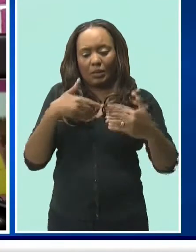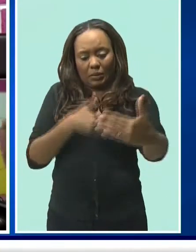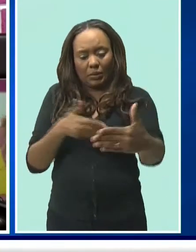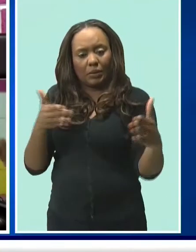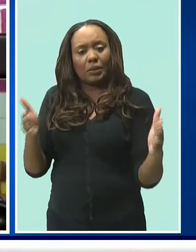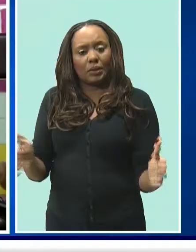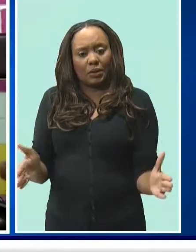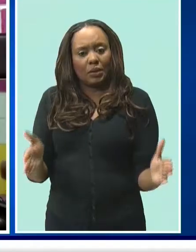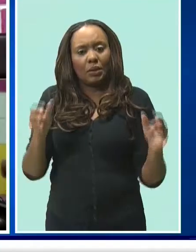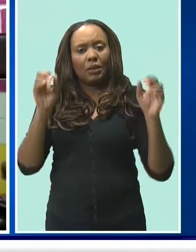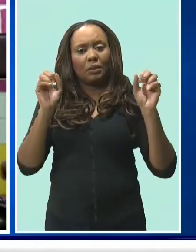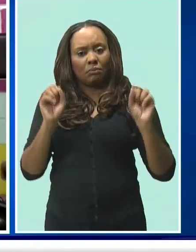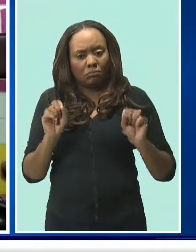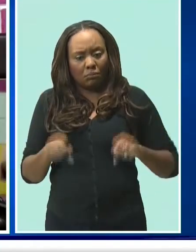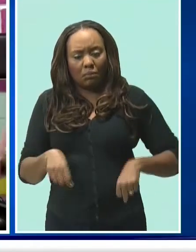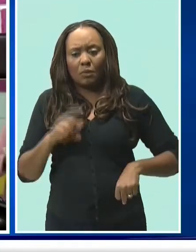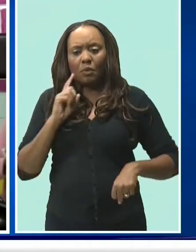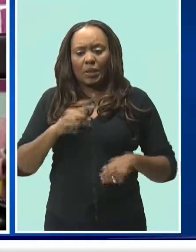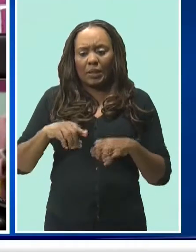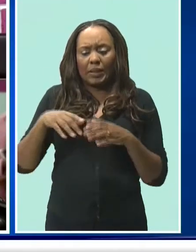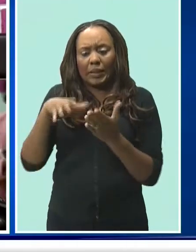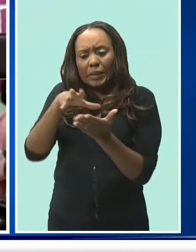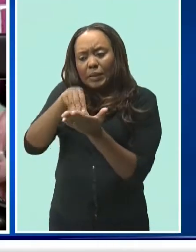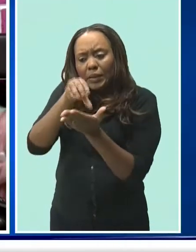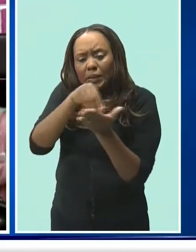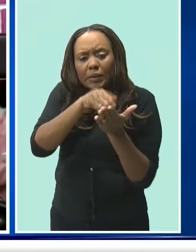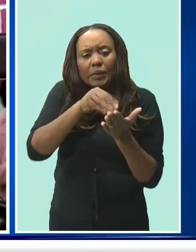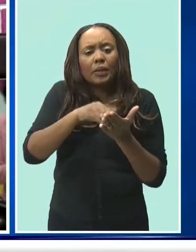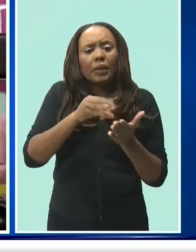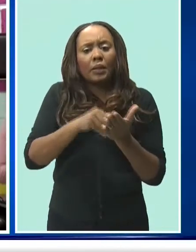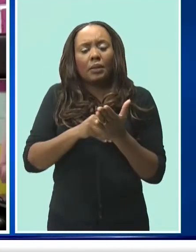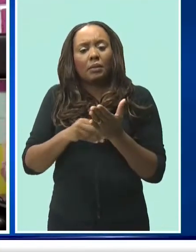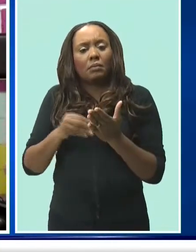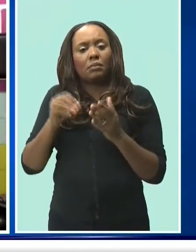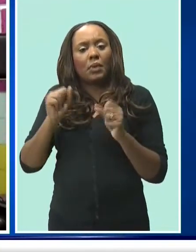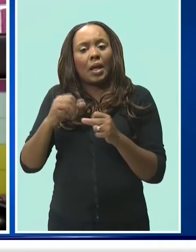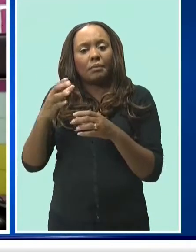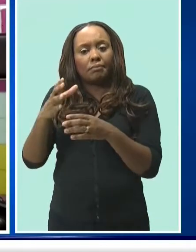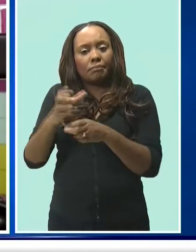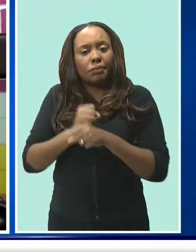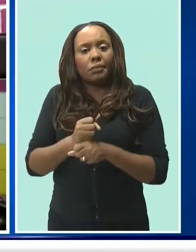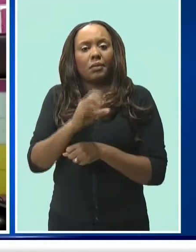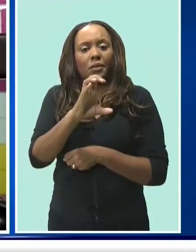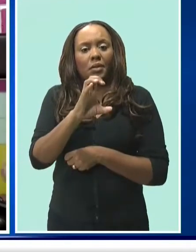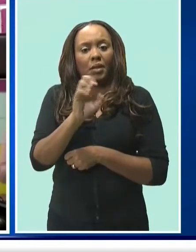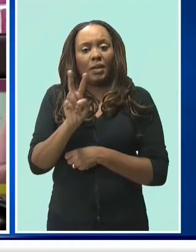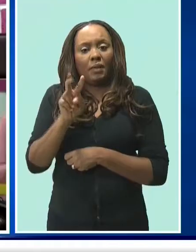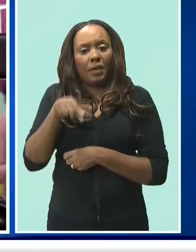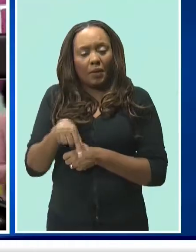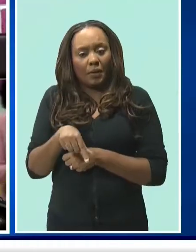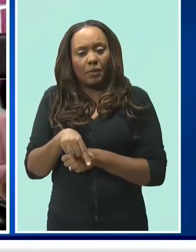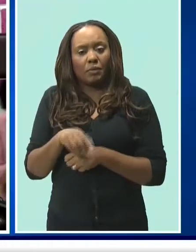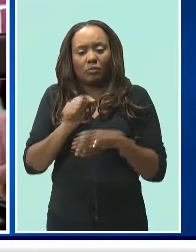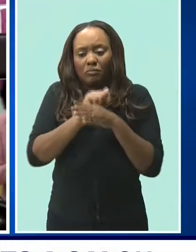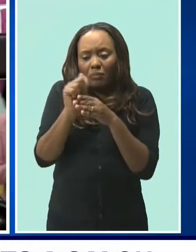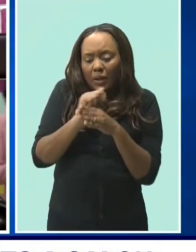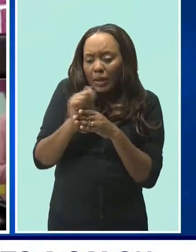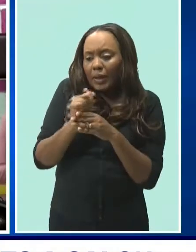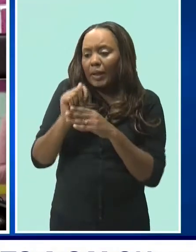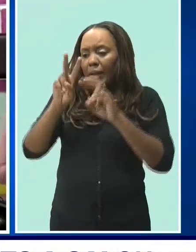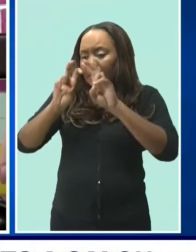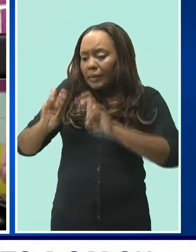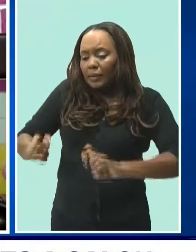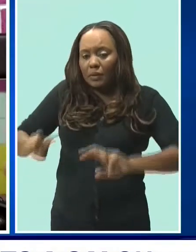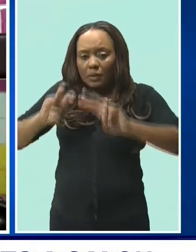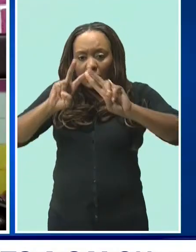now meets the rigorous requirements of the CVQ program, which demands that training and assessment take place in